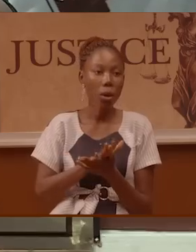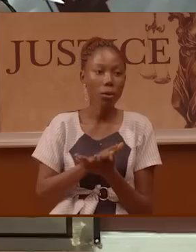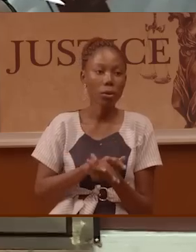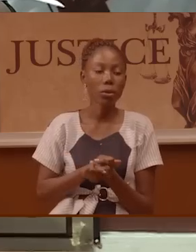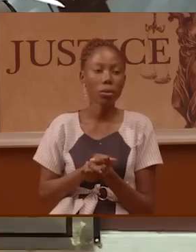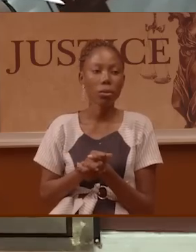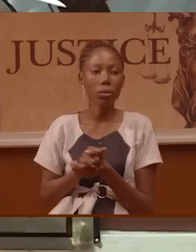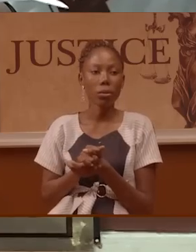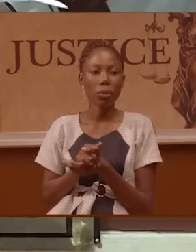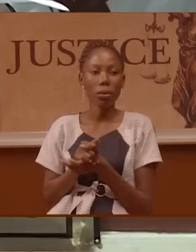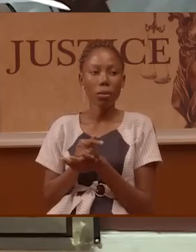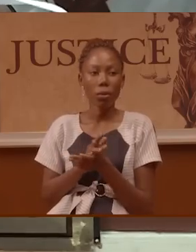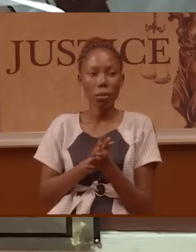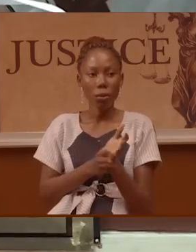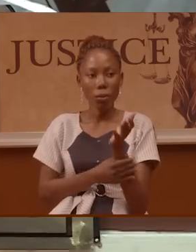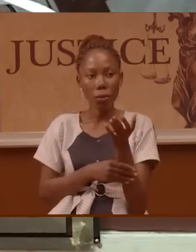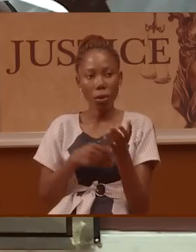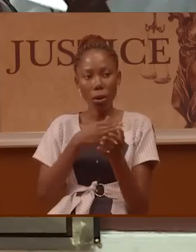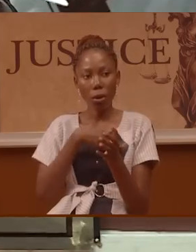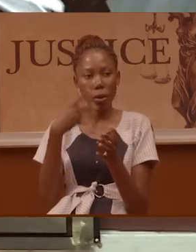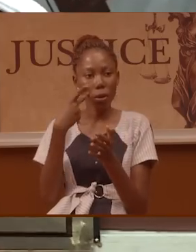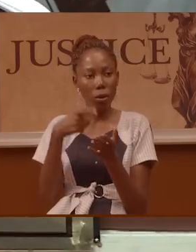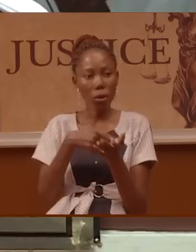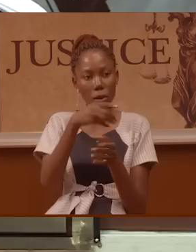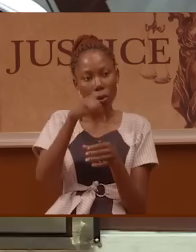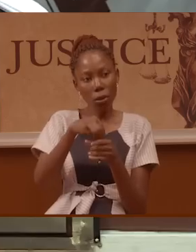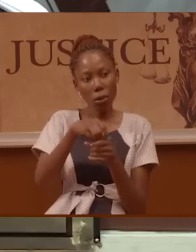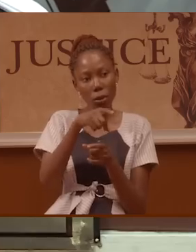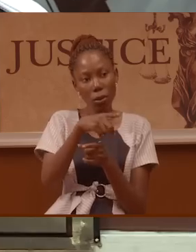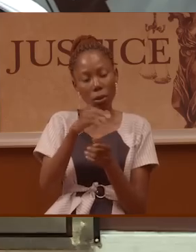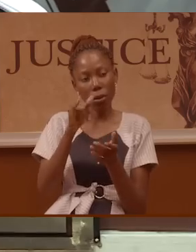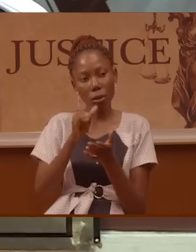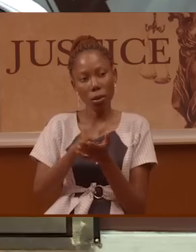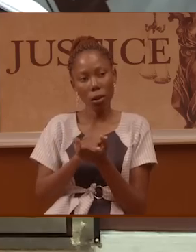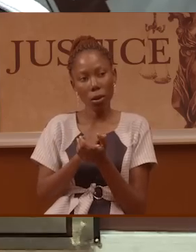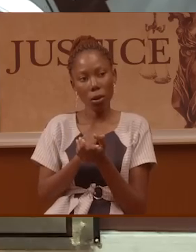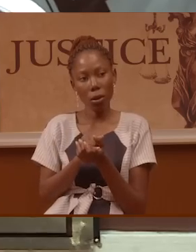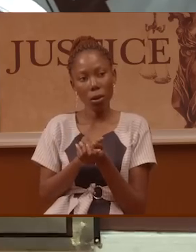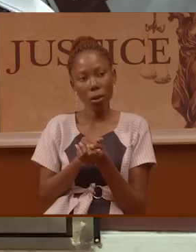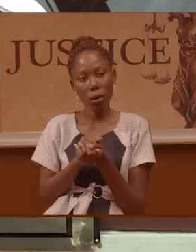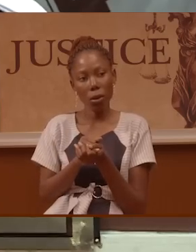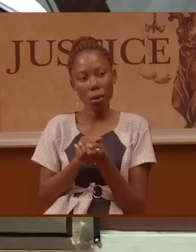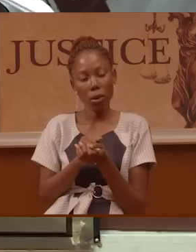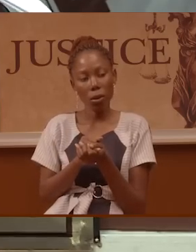And I noticed that you further stated that